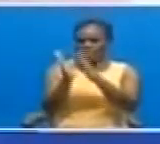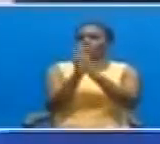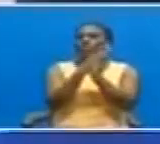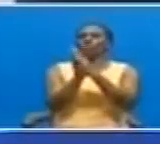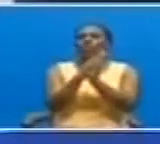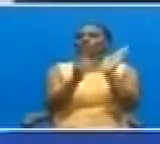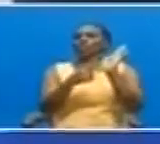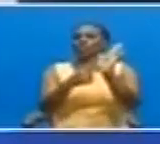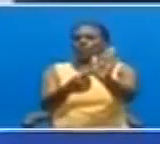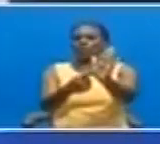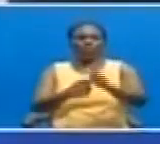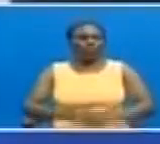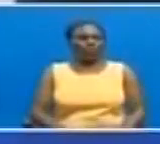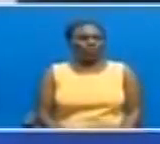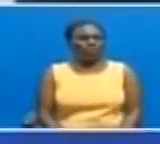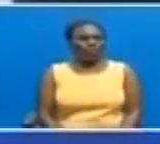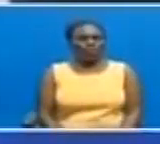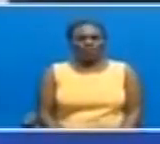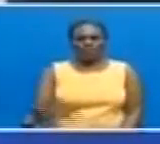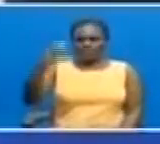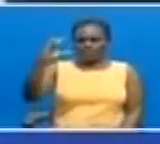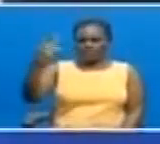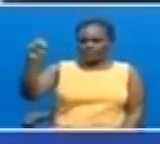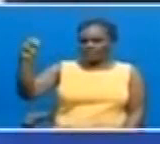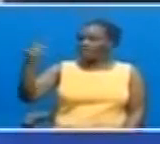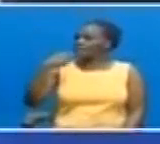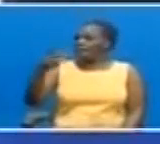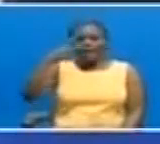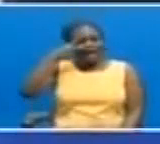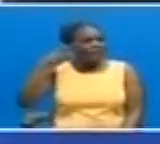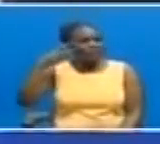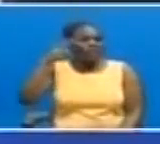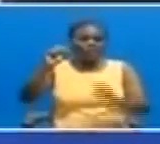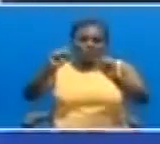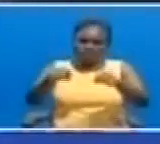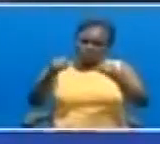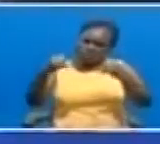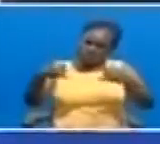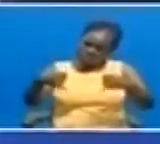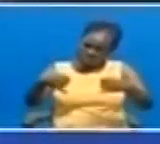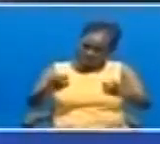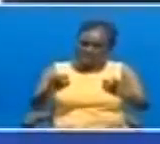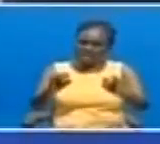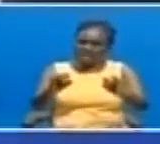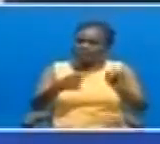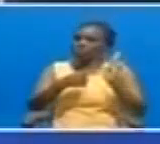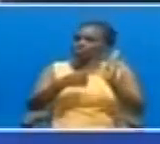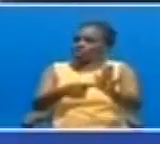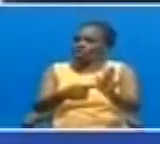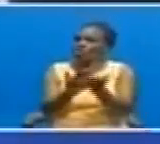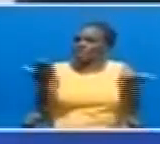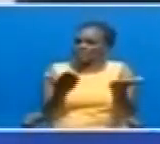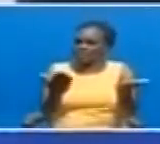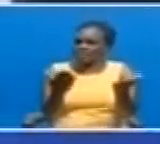look like. Heavy weapons. The Secret Service. CNN argues that the Al-Shabaab are likely to try and make a point by targeting